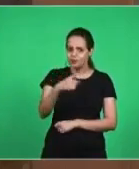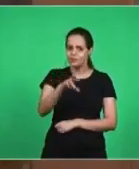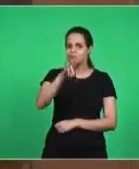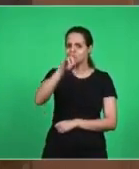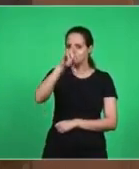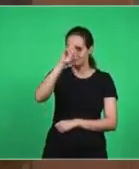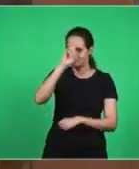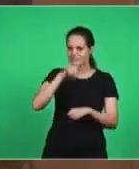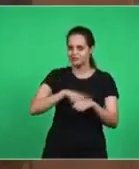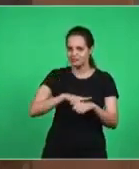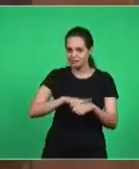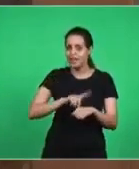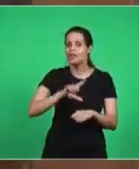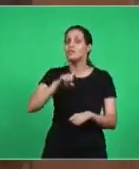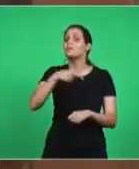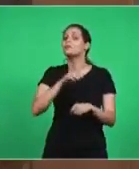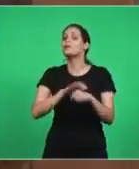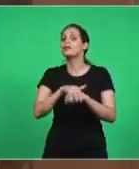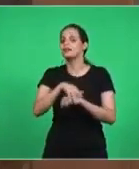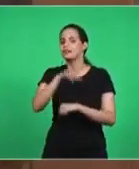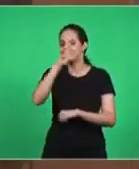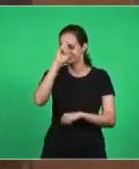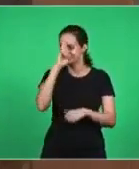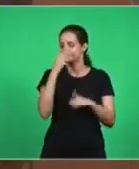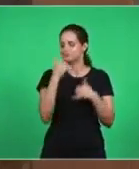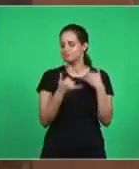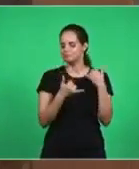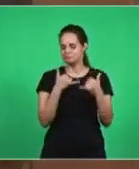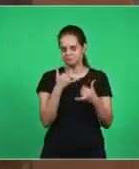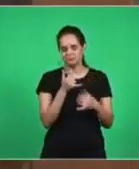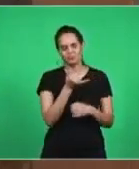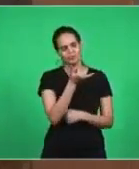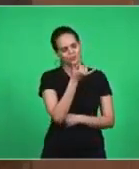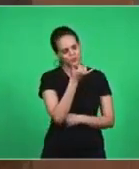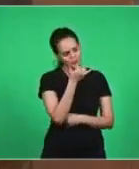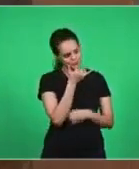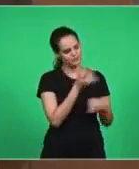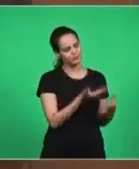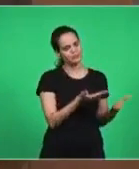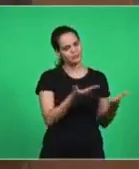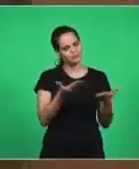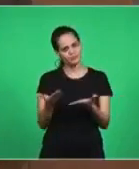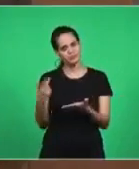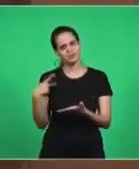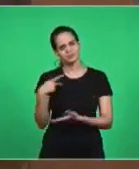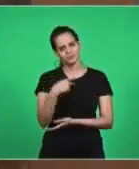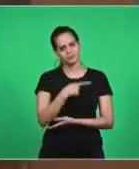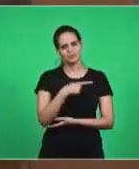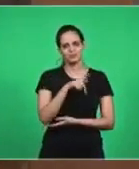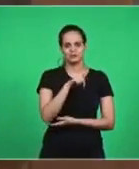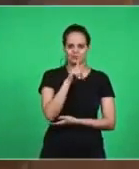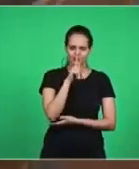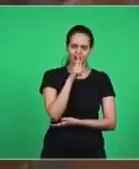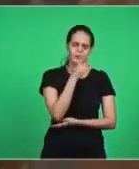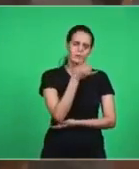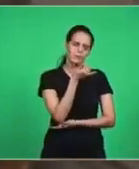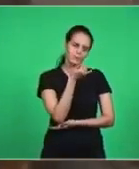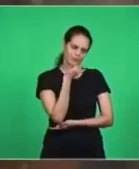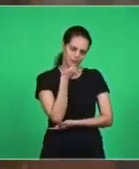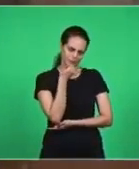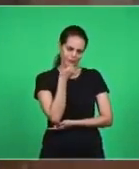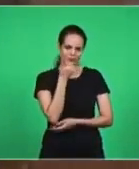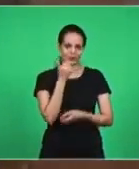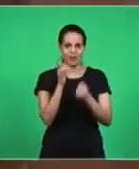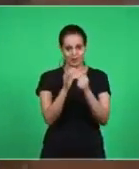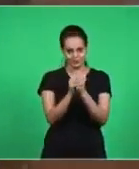only exchange afternoon or maybe midnight. I'm sorry, Jesus, but now it is your turn. You're being very nice,